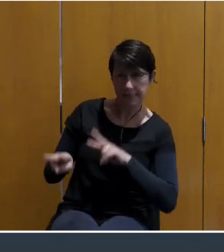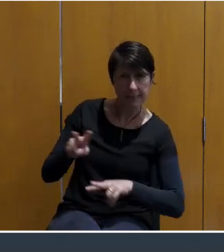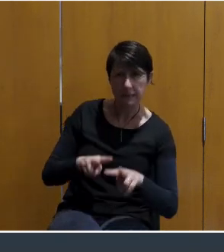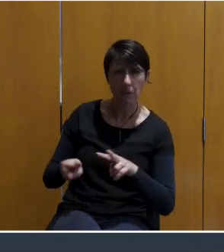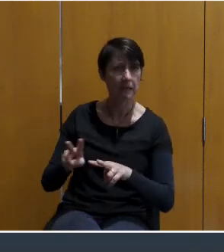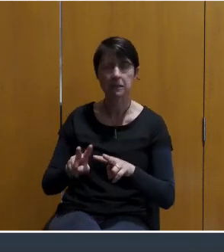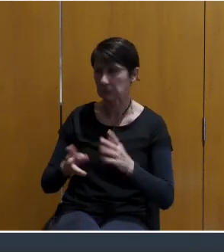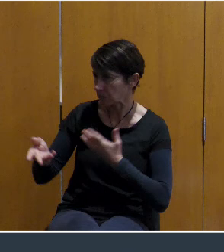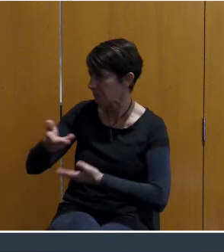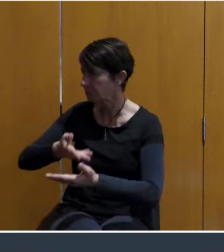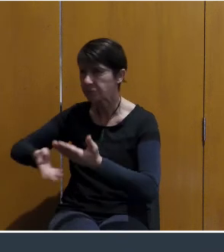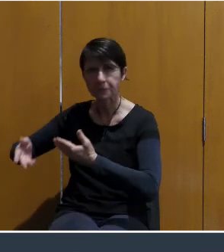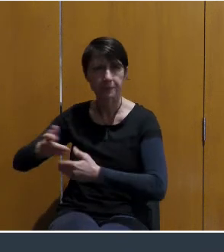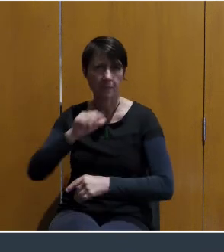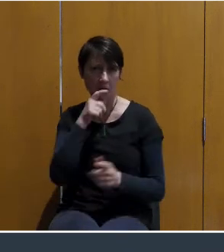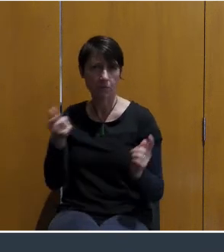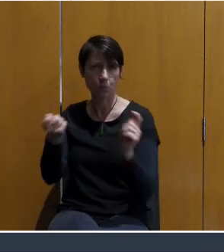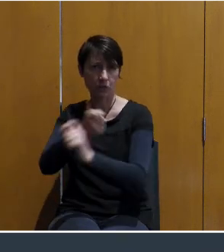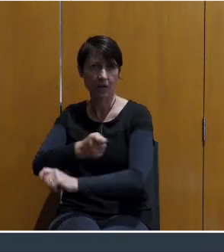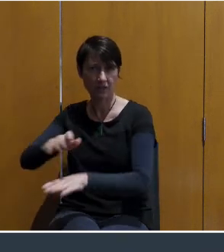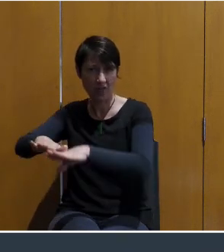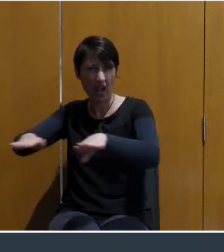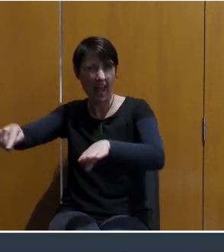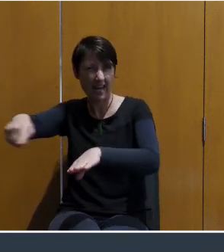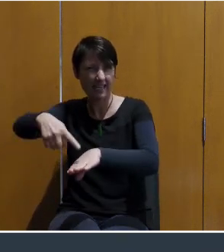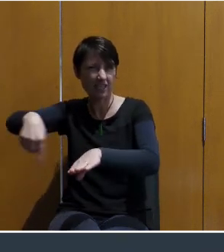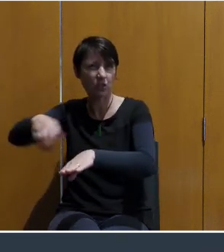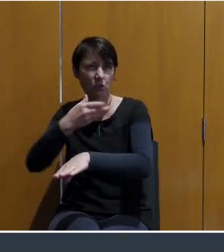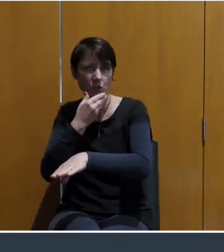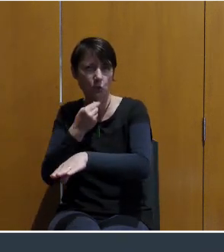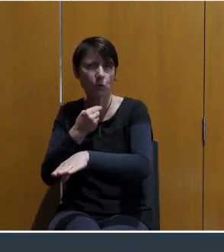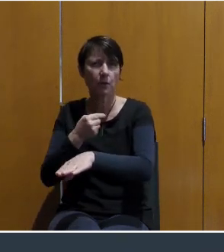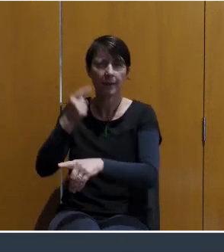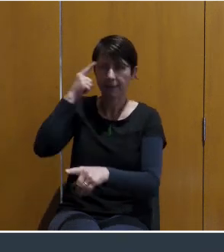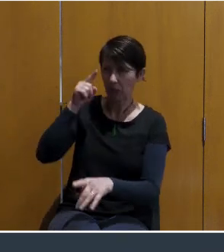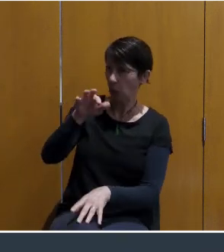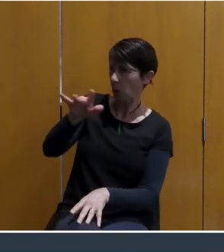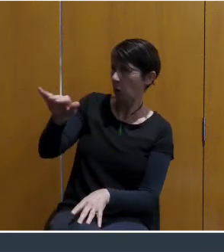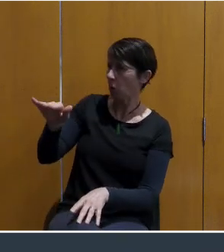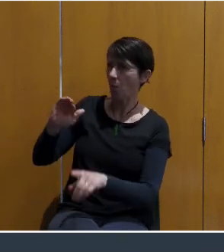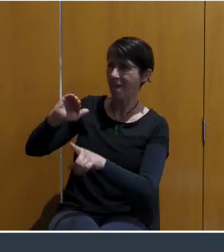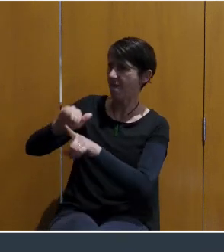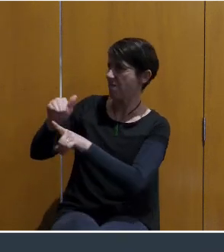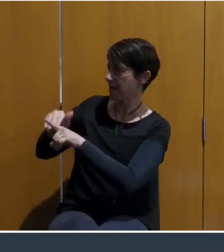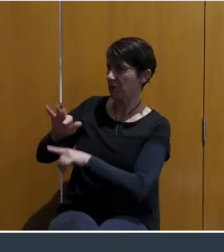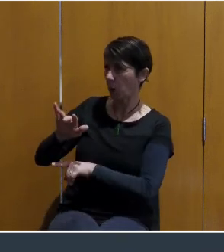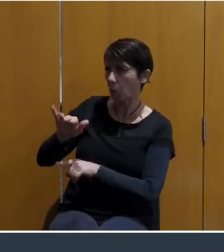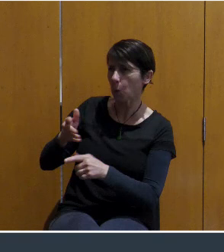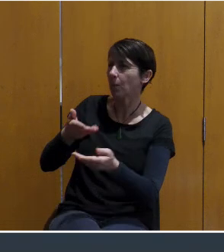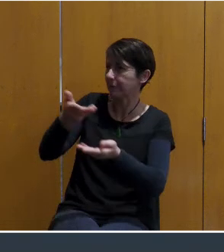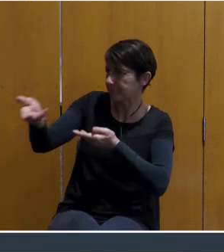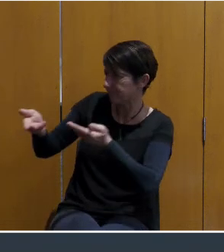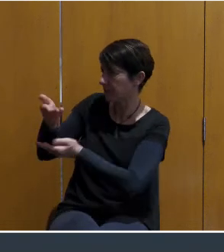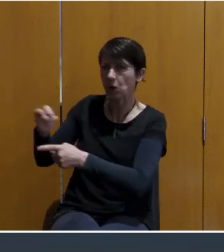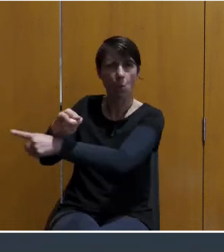that. We would consider who would be affected by such a change and consult with those areas, and then the decision would